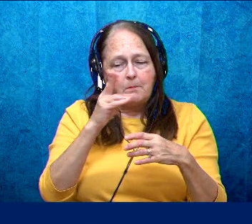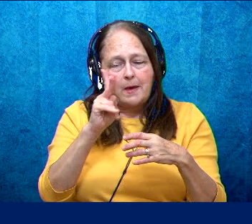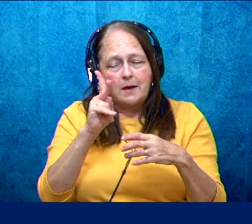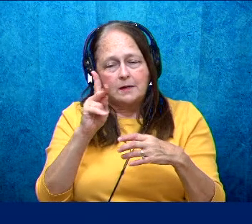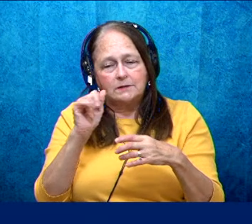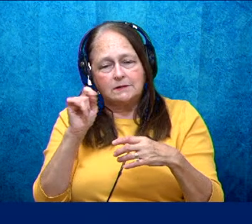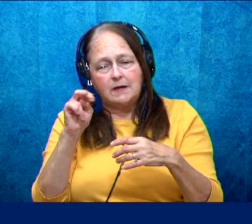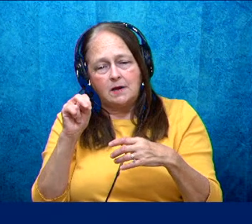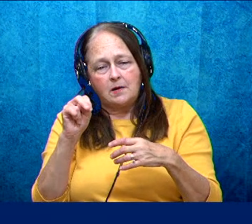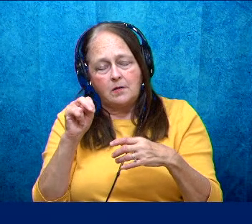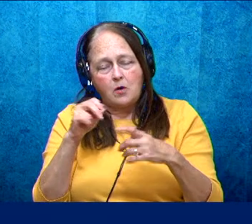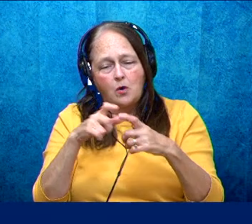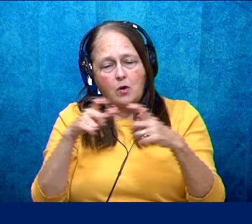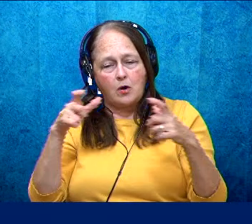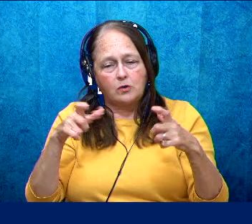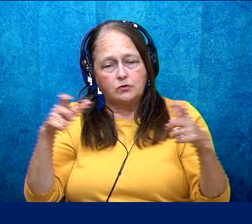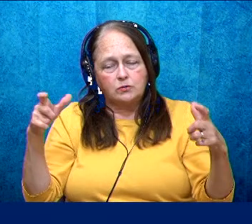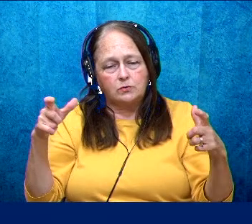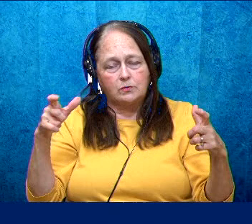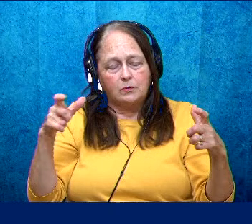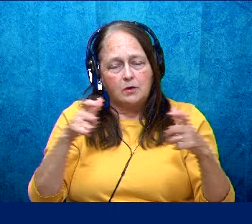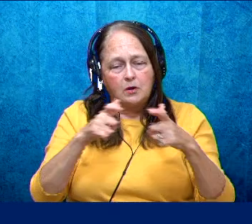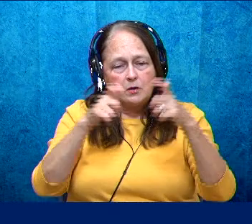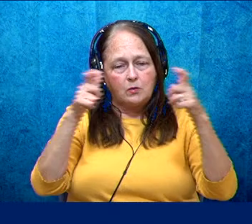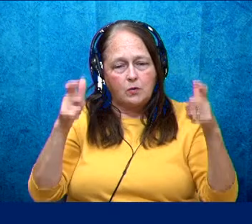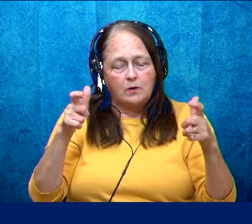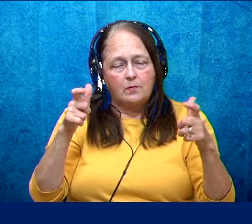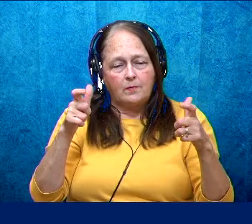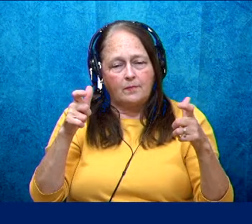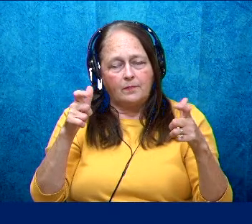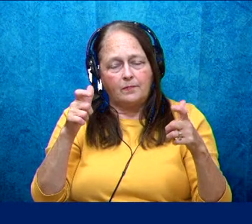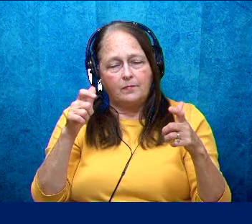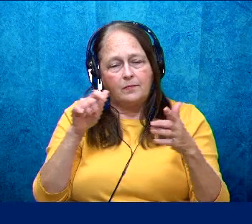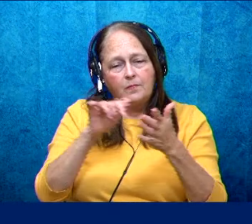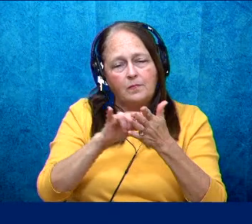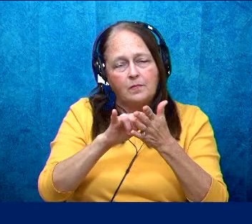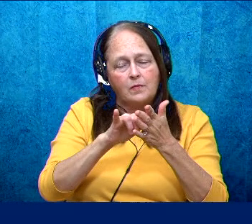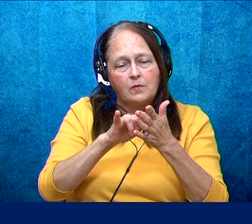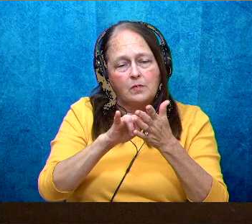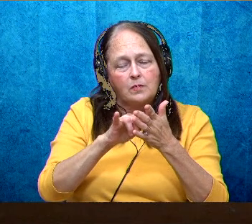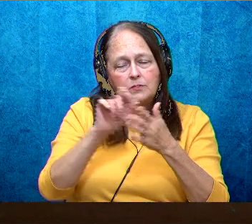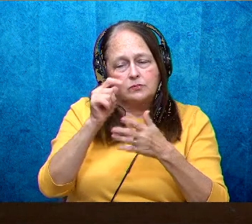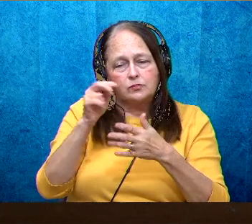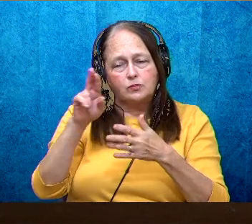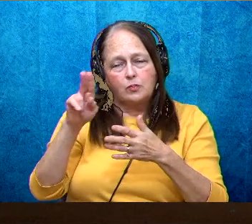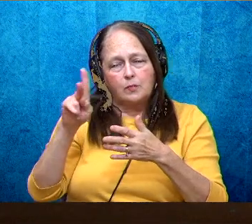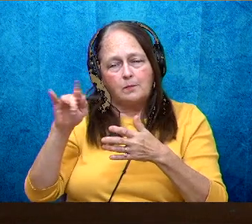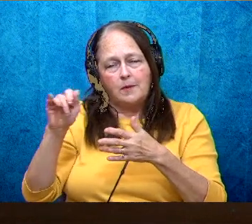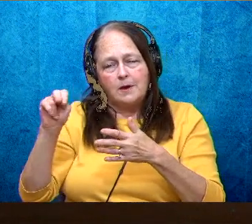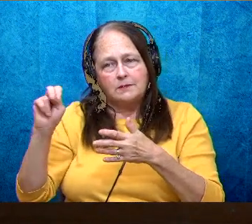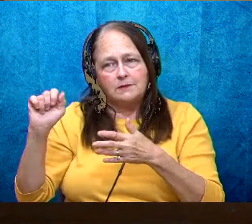larger population and therefore a much greater population density than Turkmenistan does.